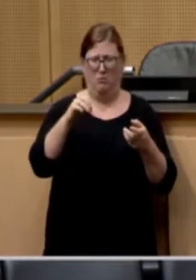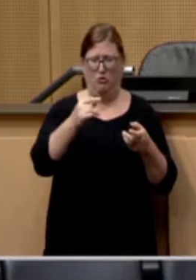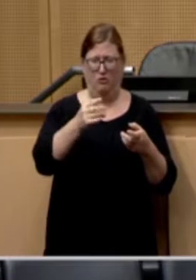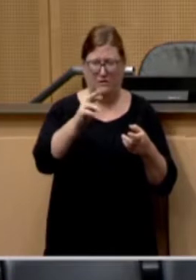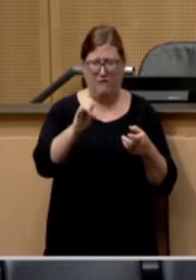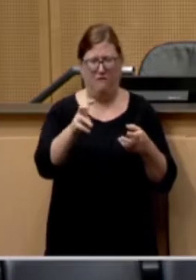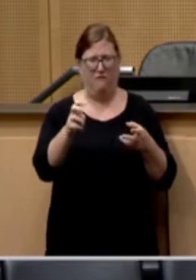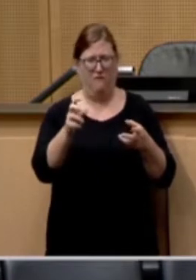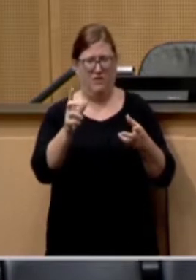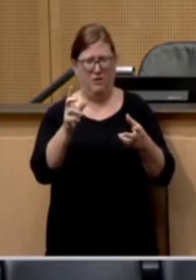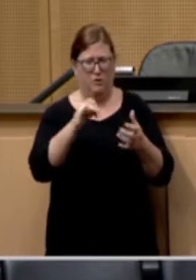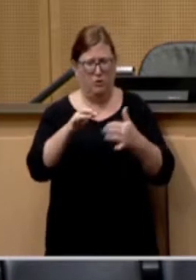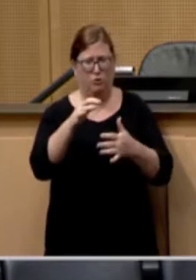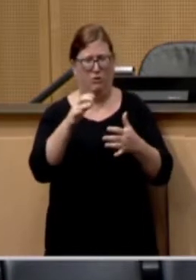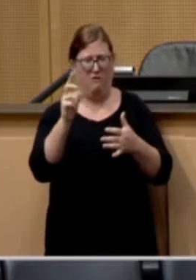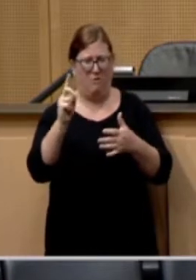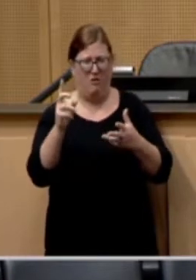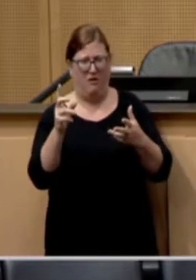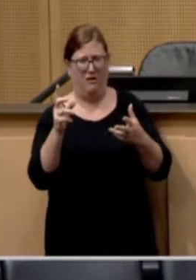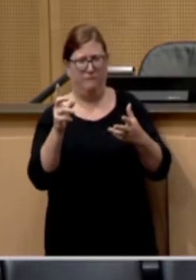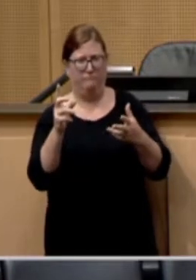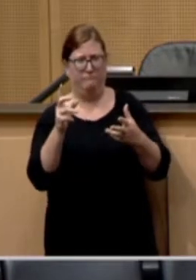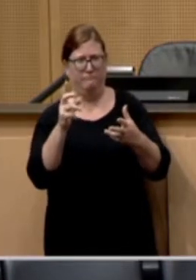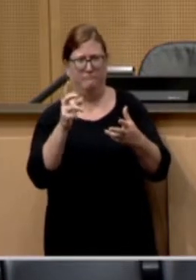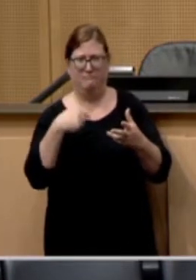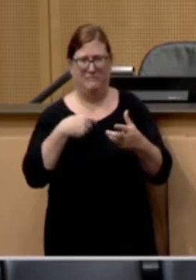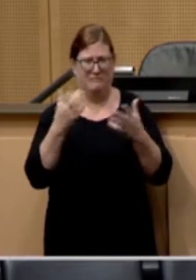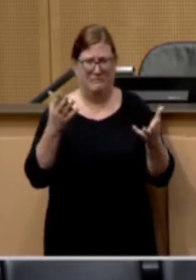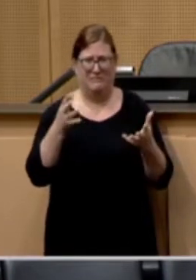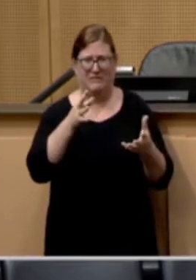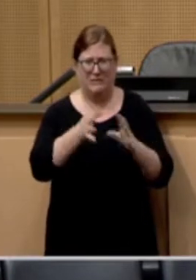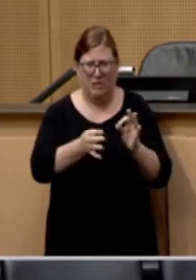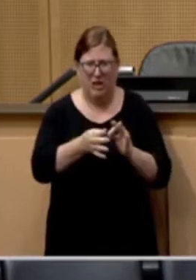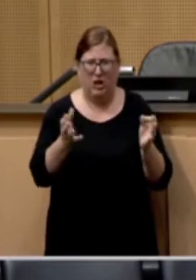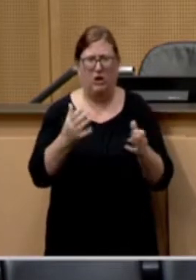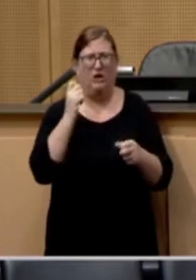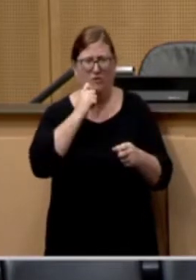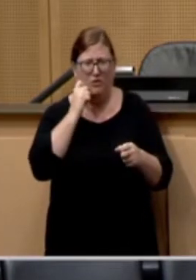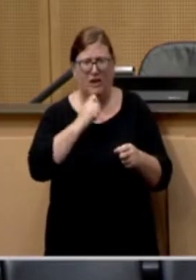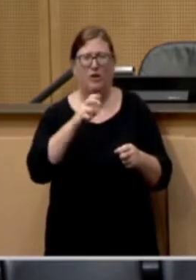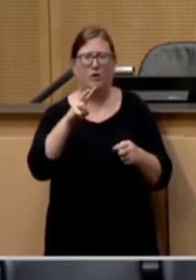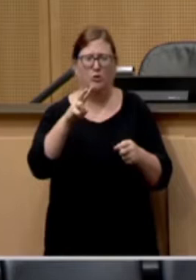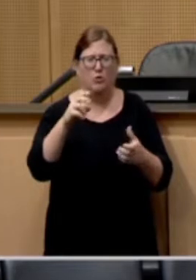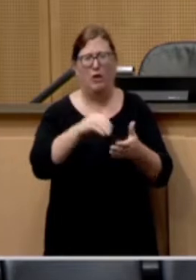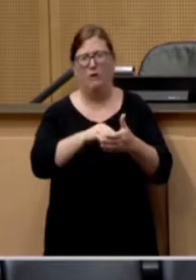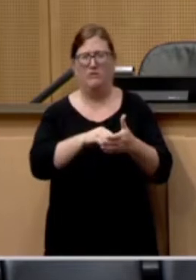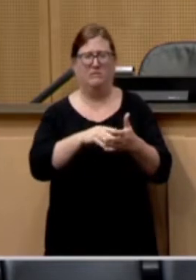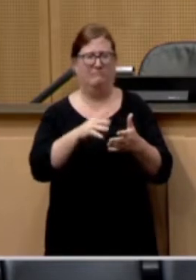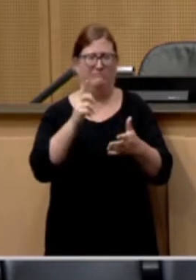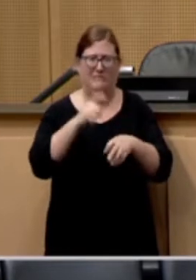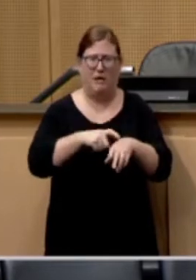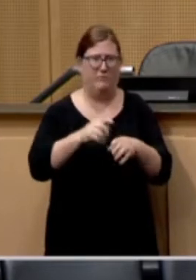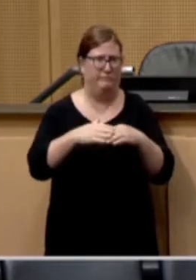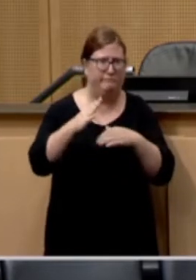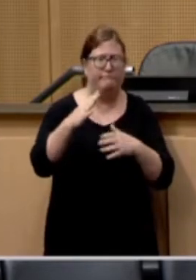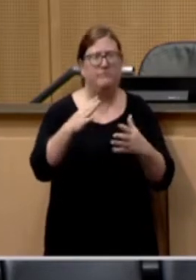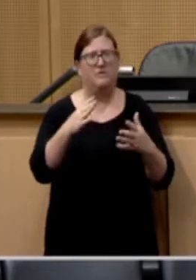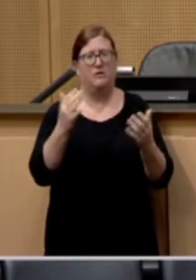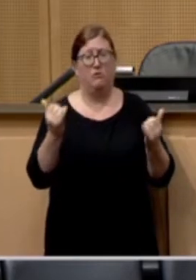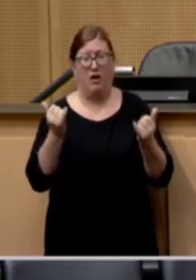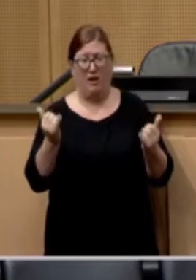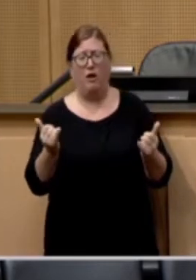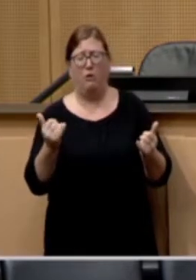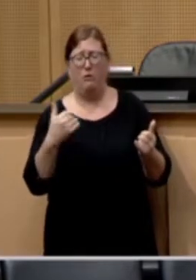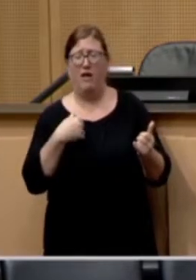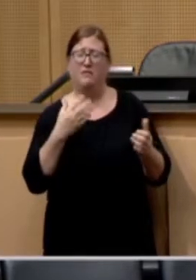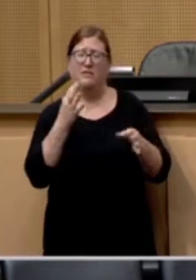Nazi social democratic mafia. I speak here every day 2,200 times plus. So right now I have two